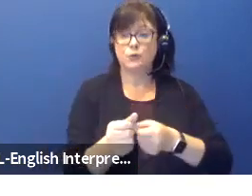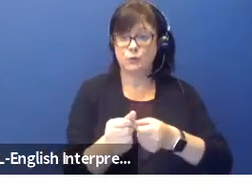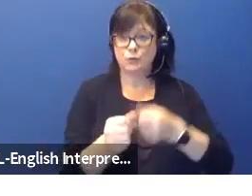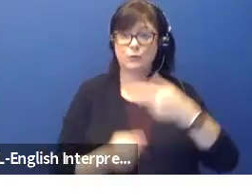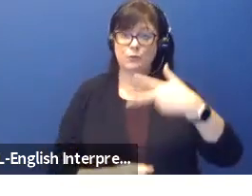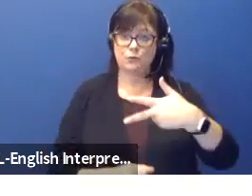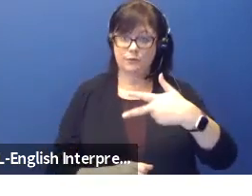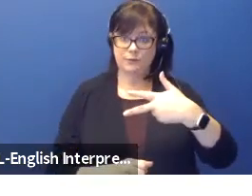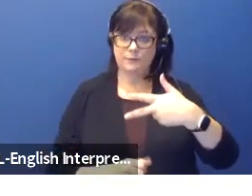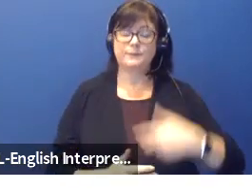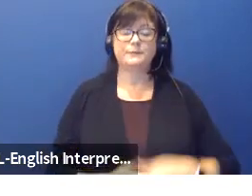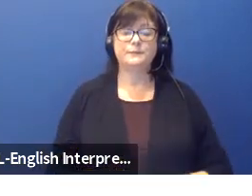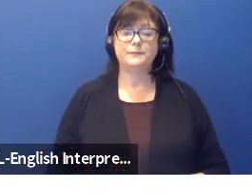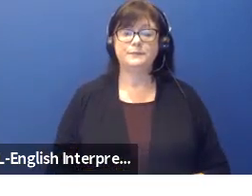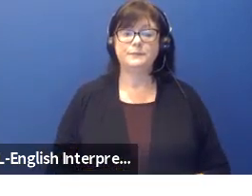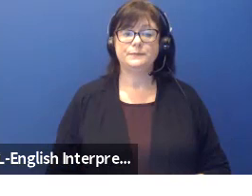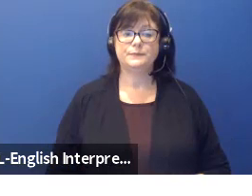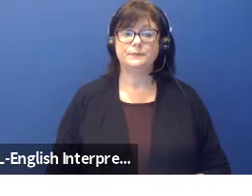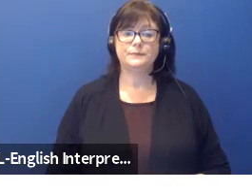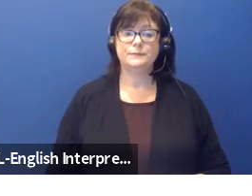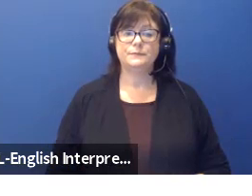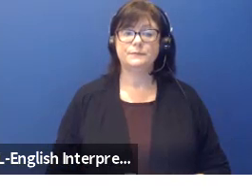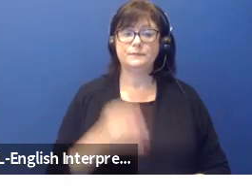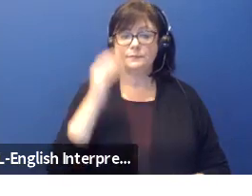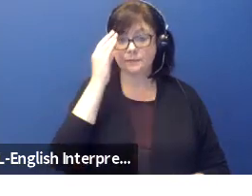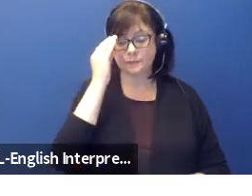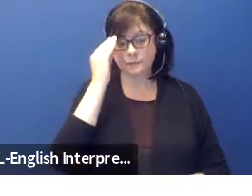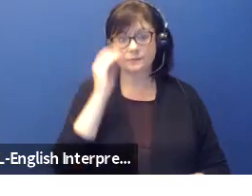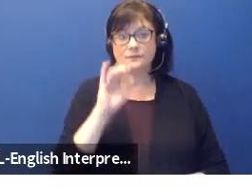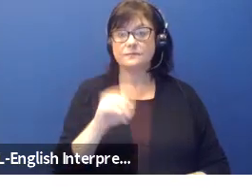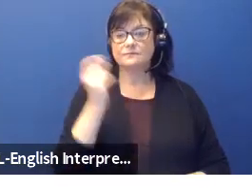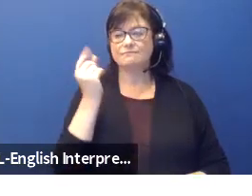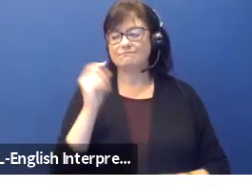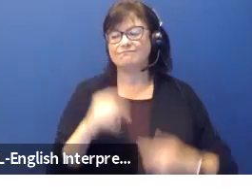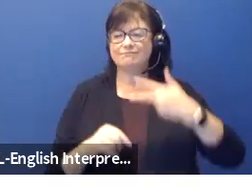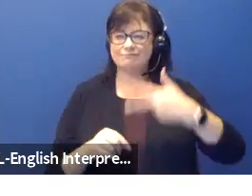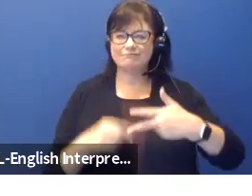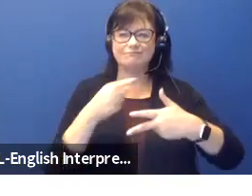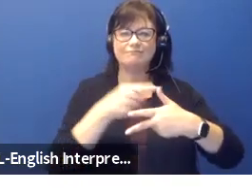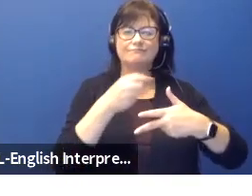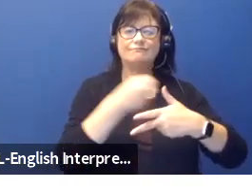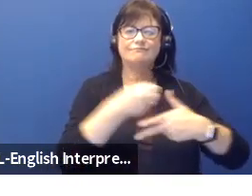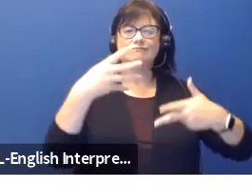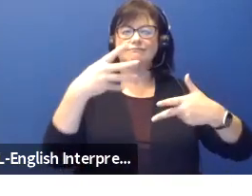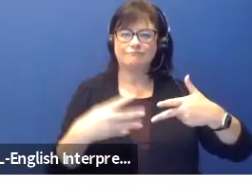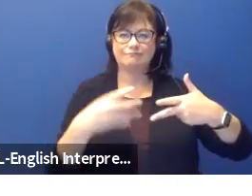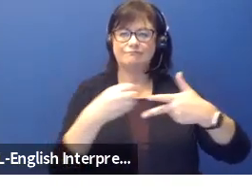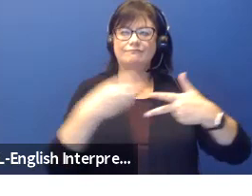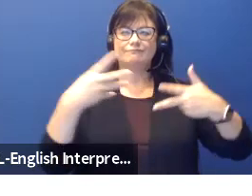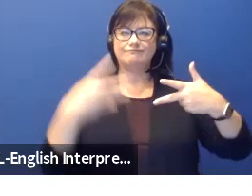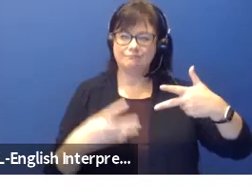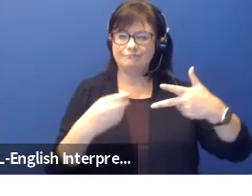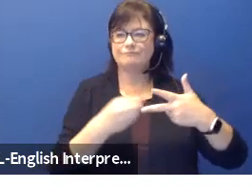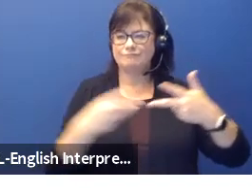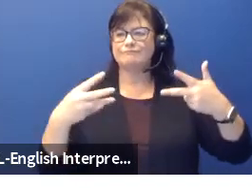And each of those has little subcategories or sub-measures underneath those 3